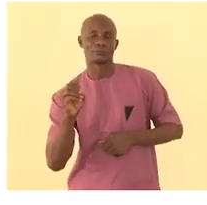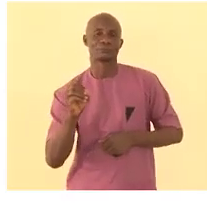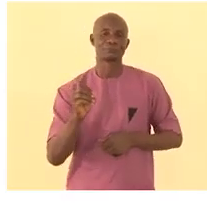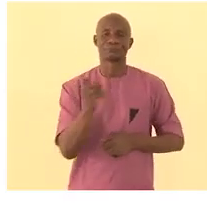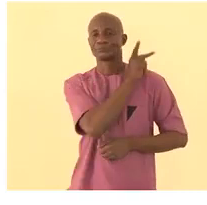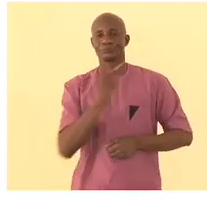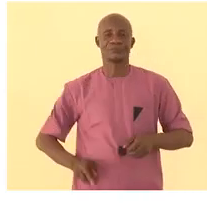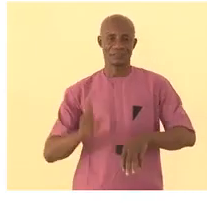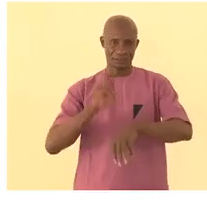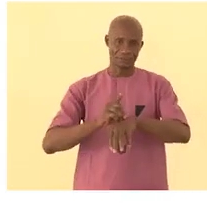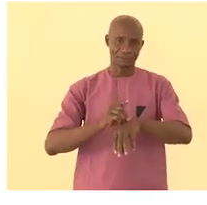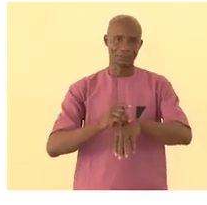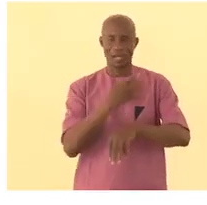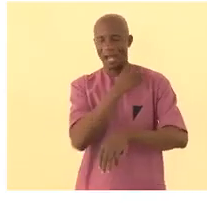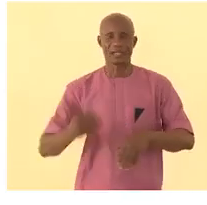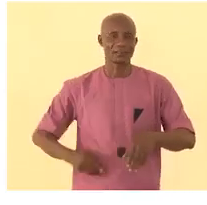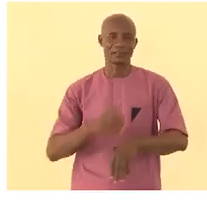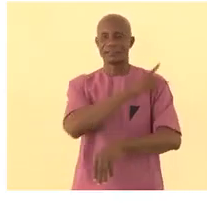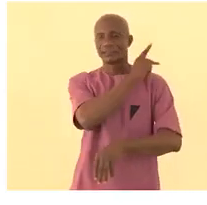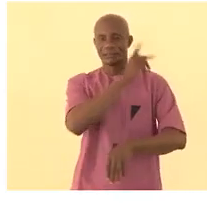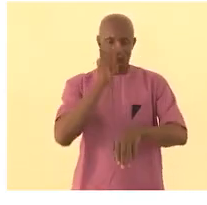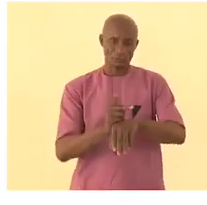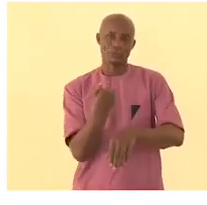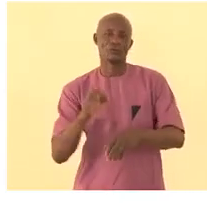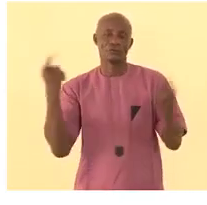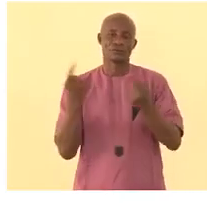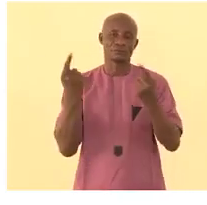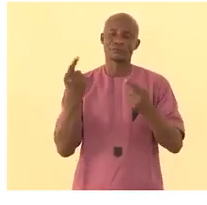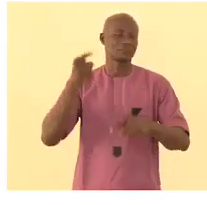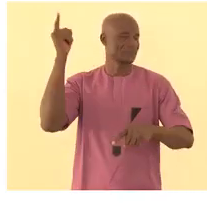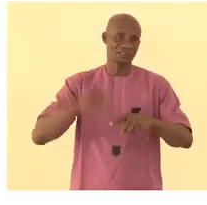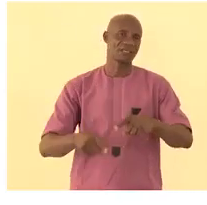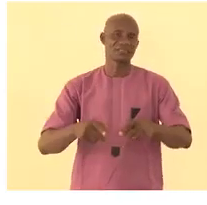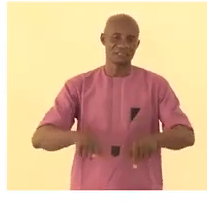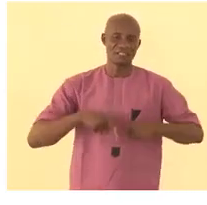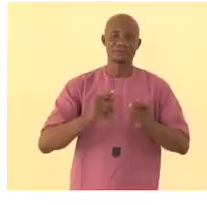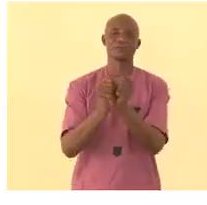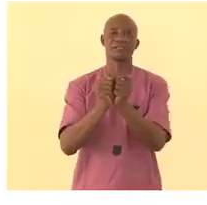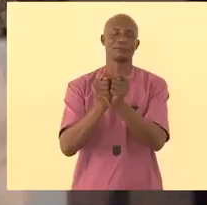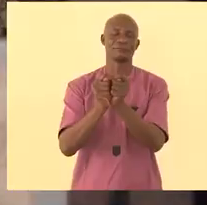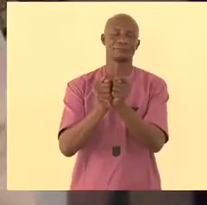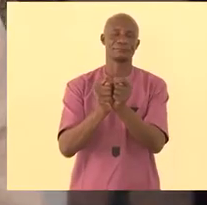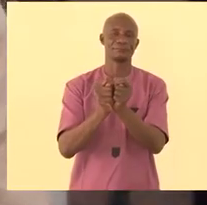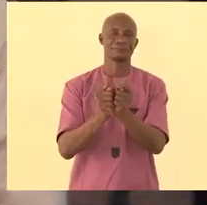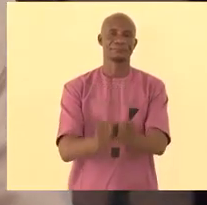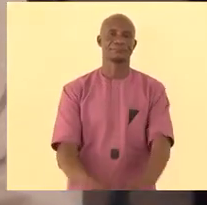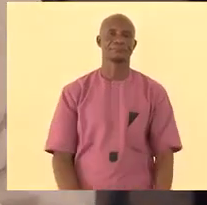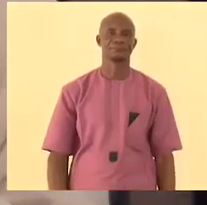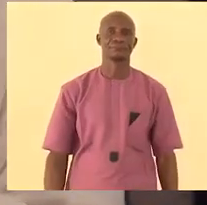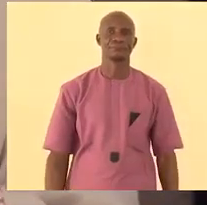the kingdom of God and a kingdom of sin cannot coexist.